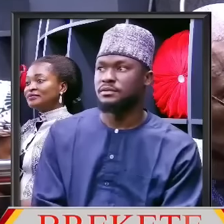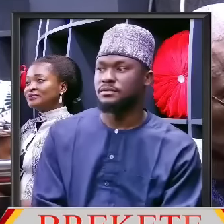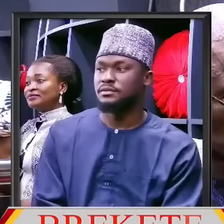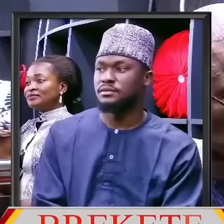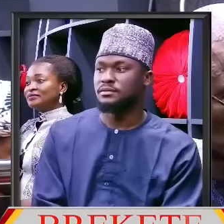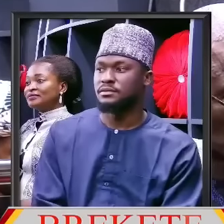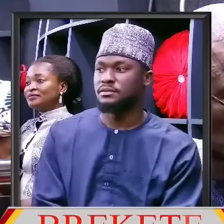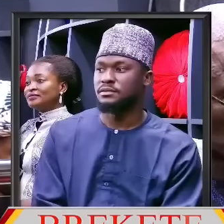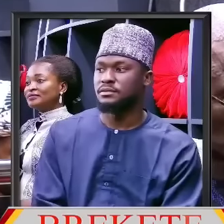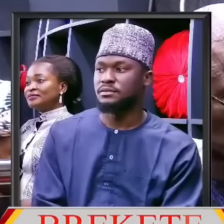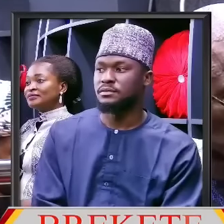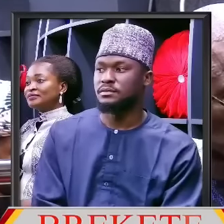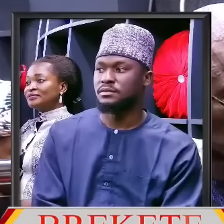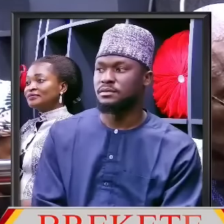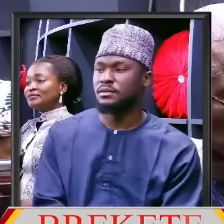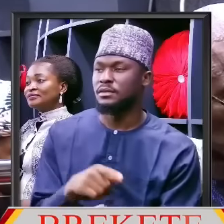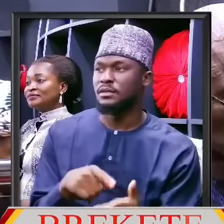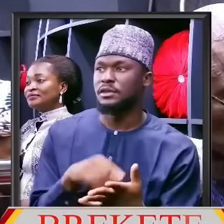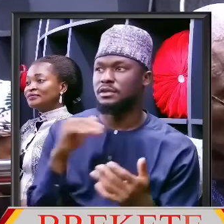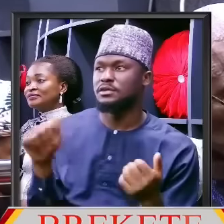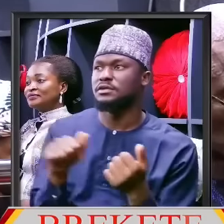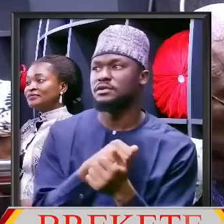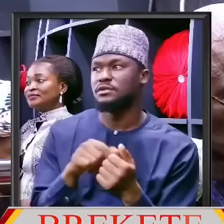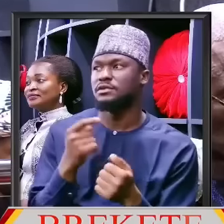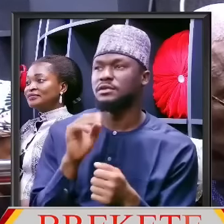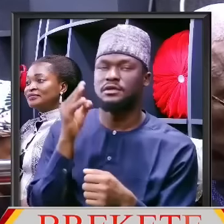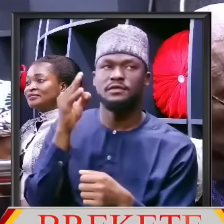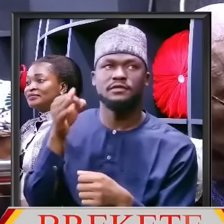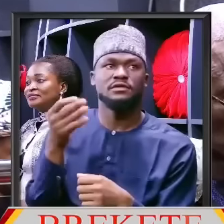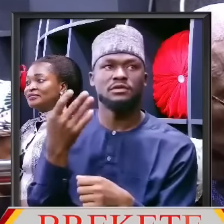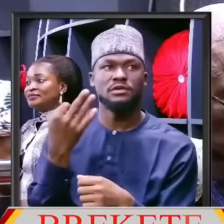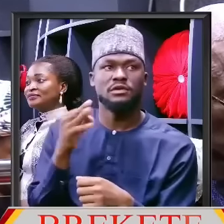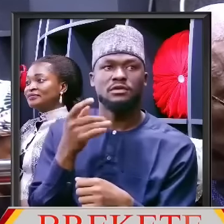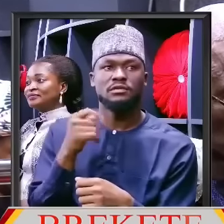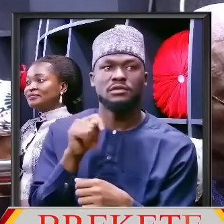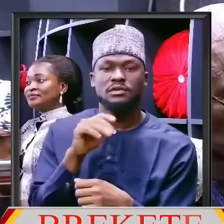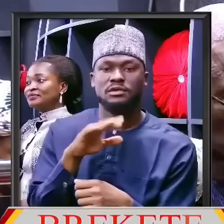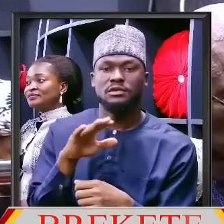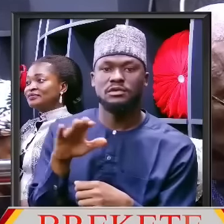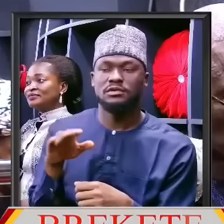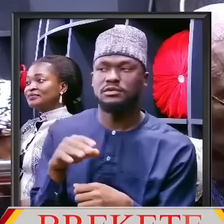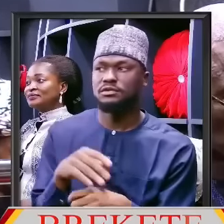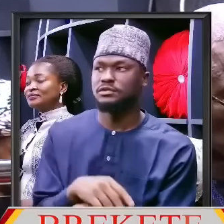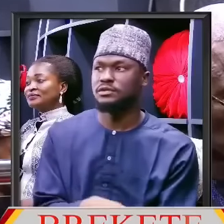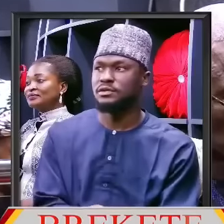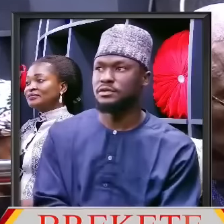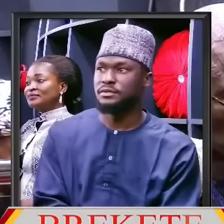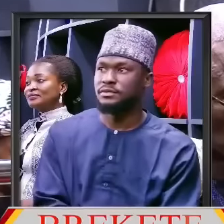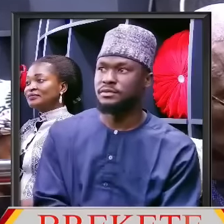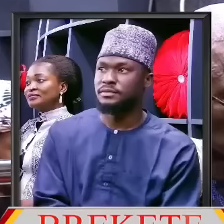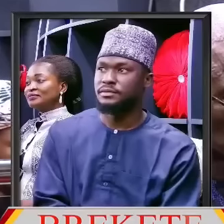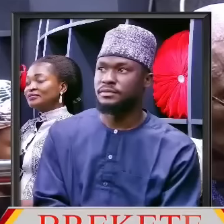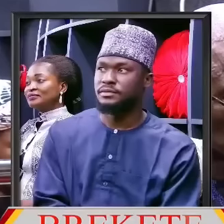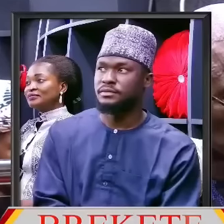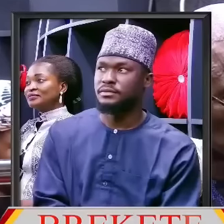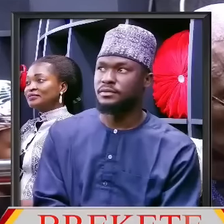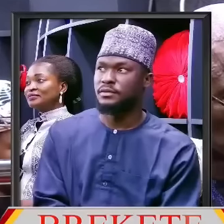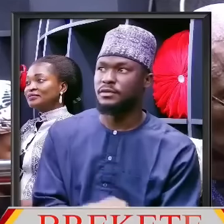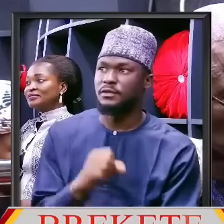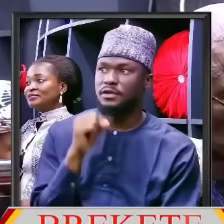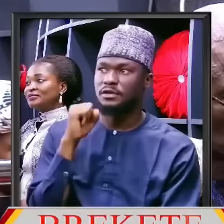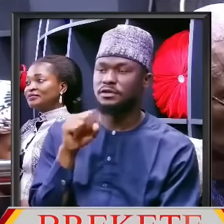This is destroying the future of the children. Yes, sir. You can imagine, she talks